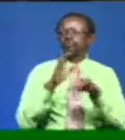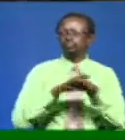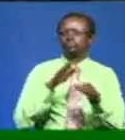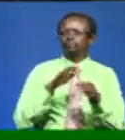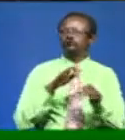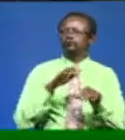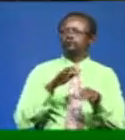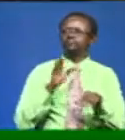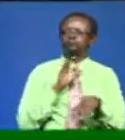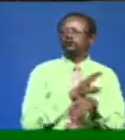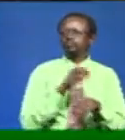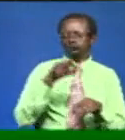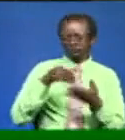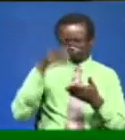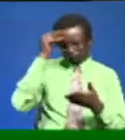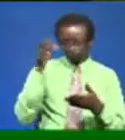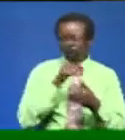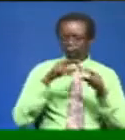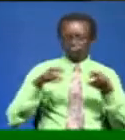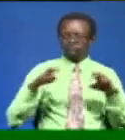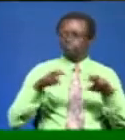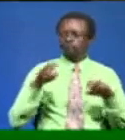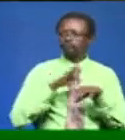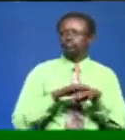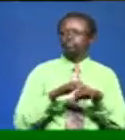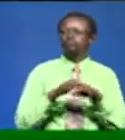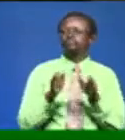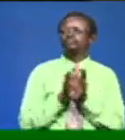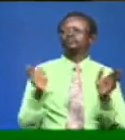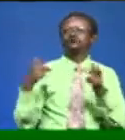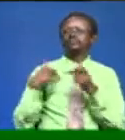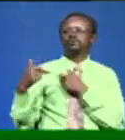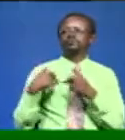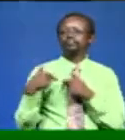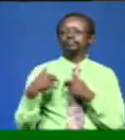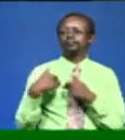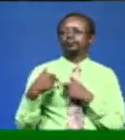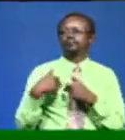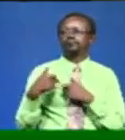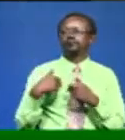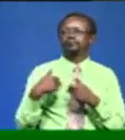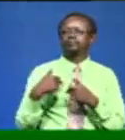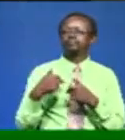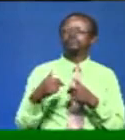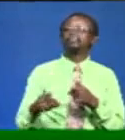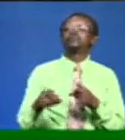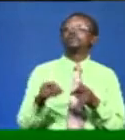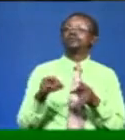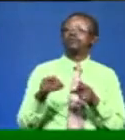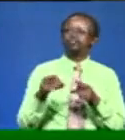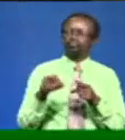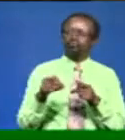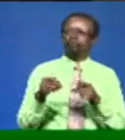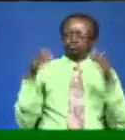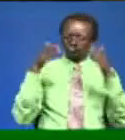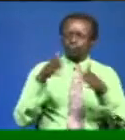Research on a matter of general concern, namely addressing the financial stress facing